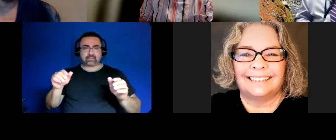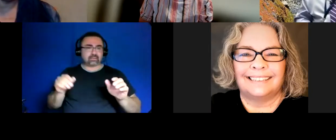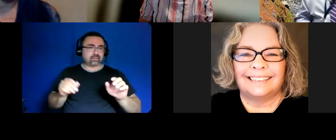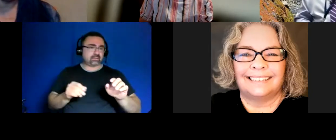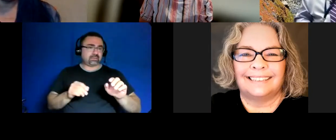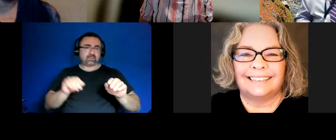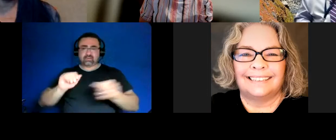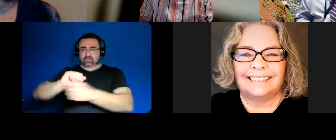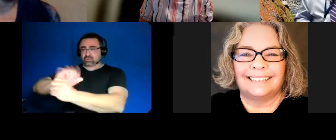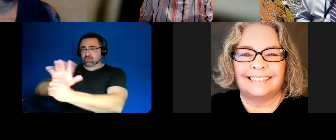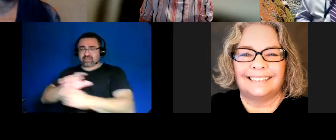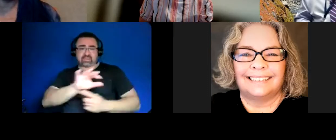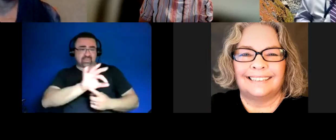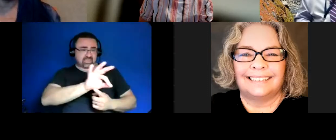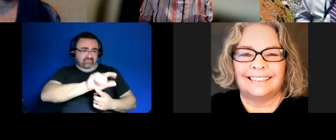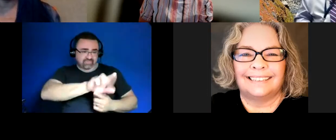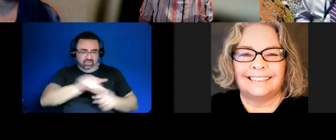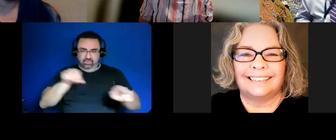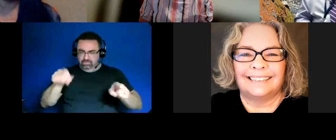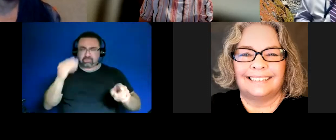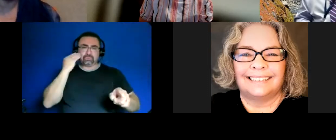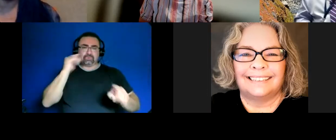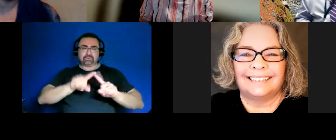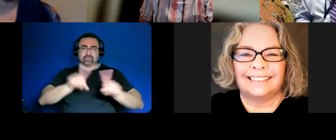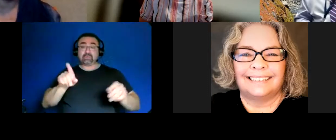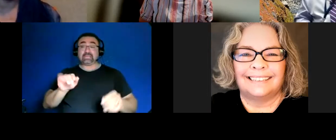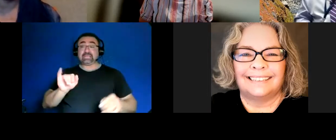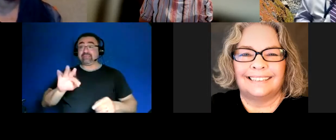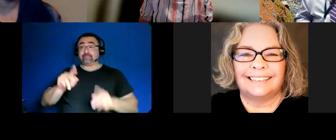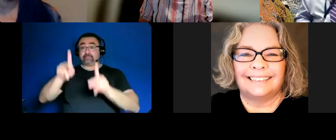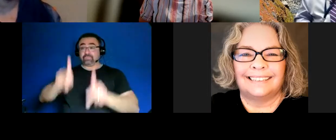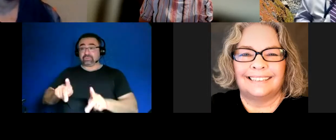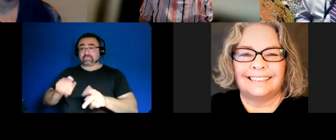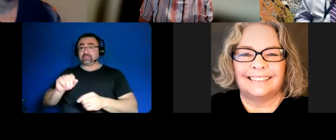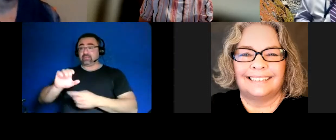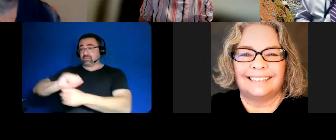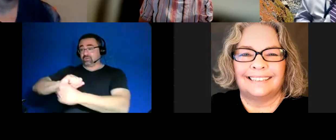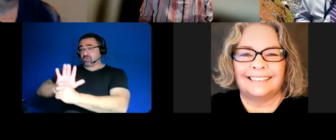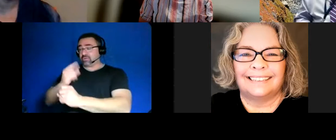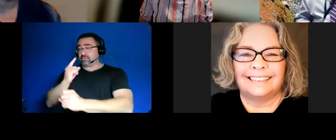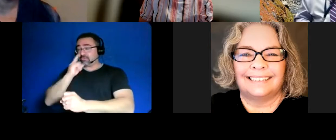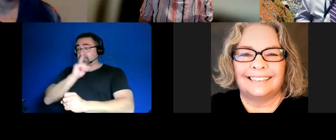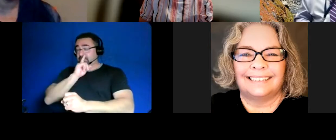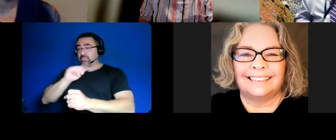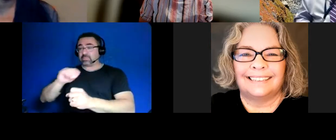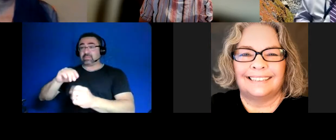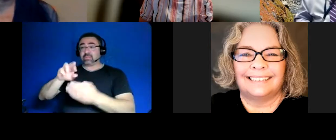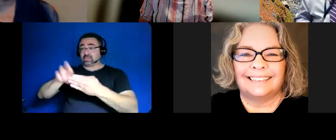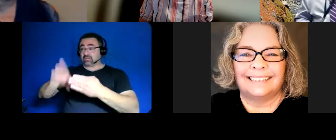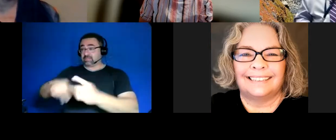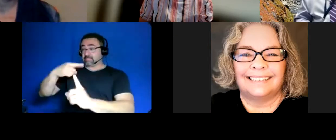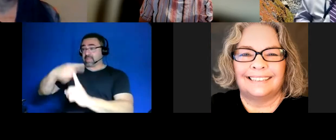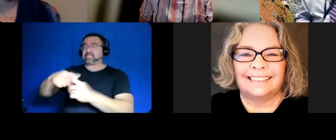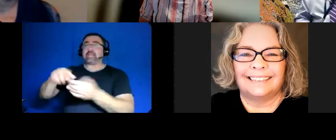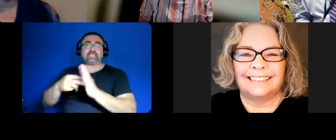flu. So when someone is tested for COVID, and the test is positive, that is COVID.